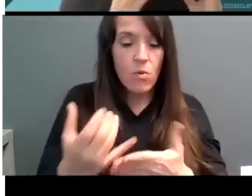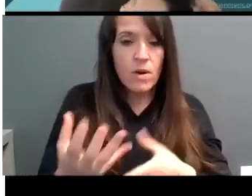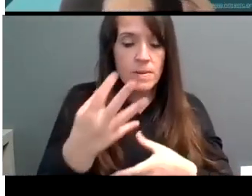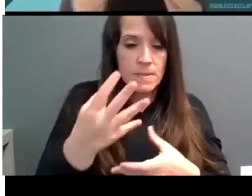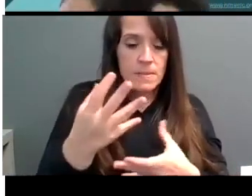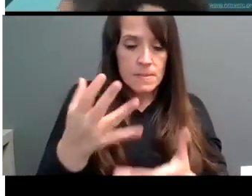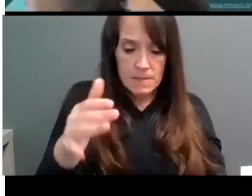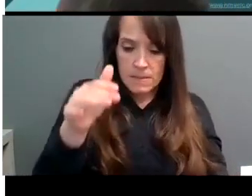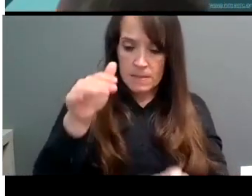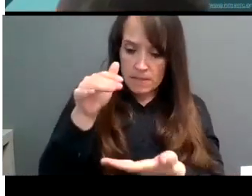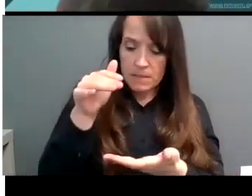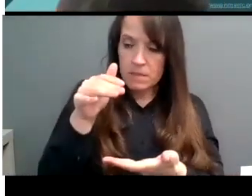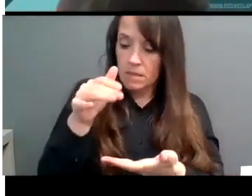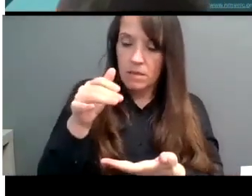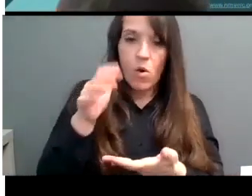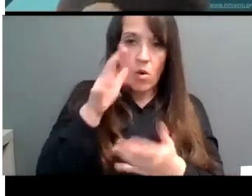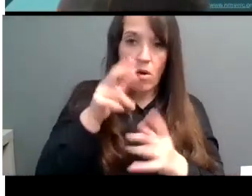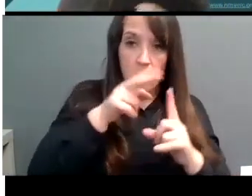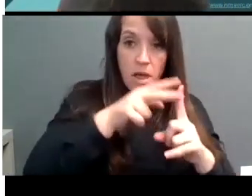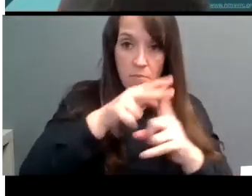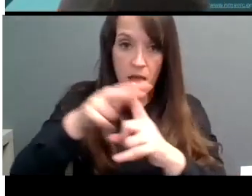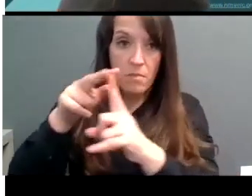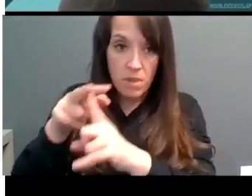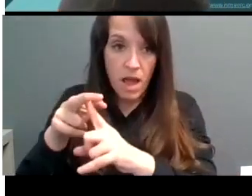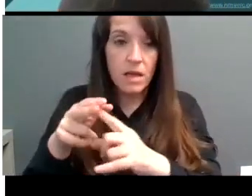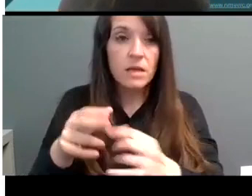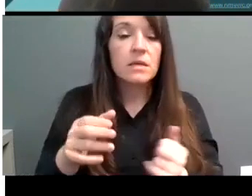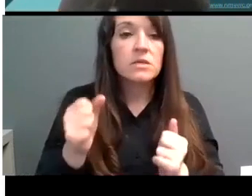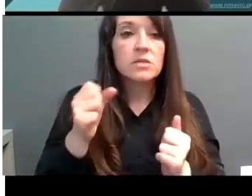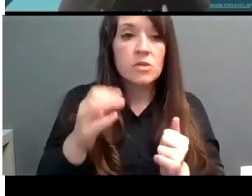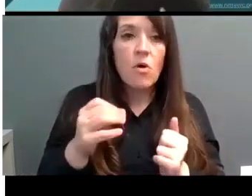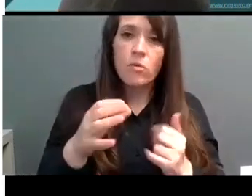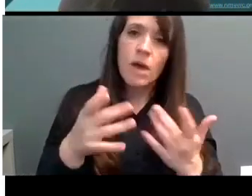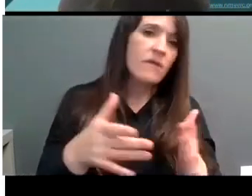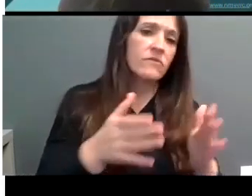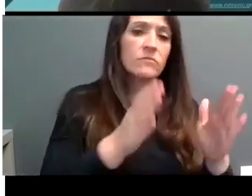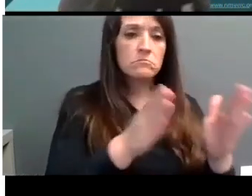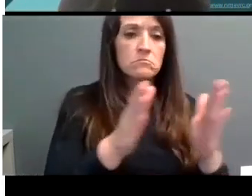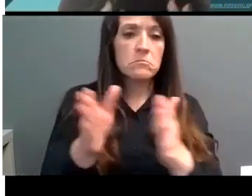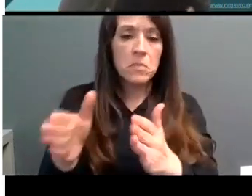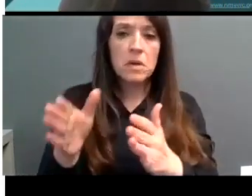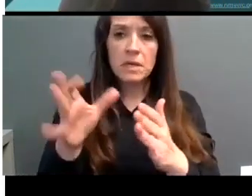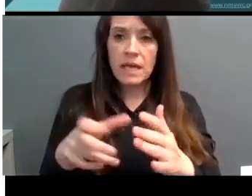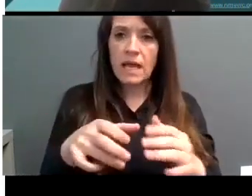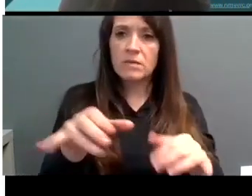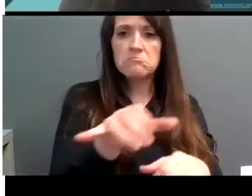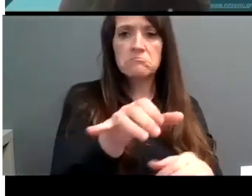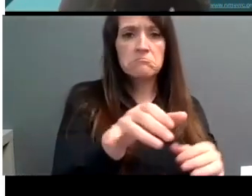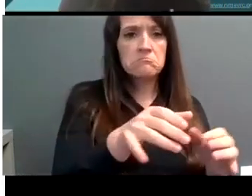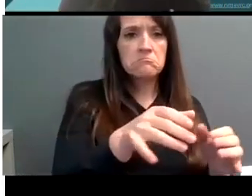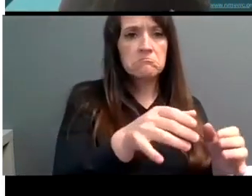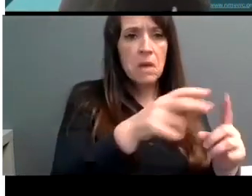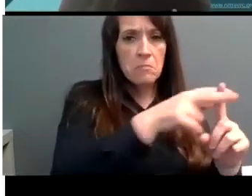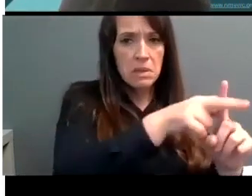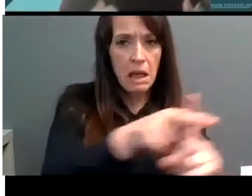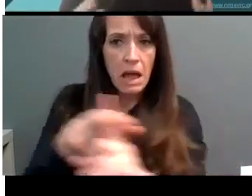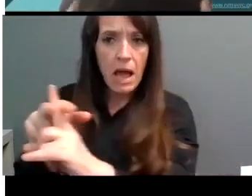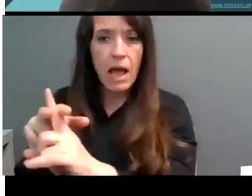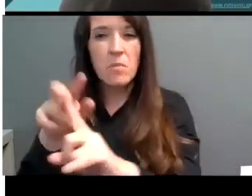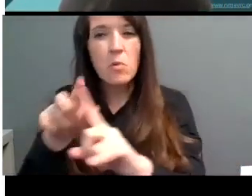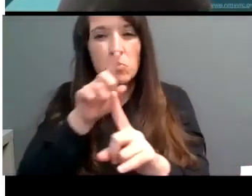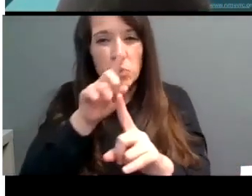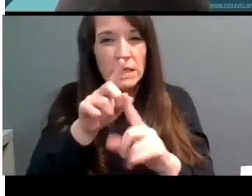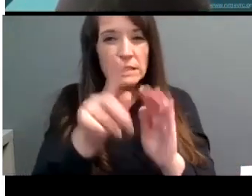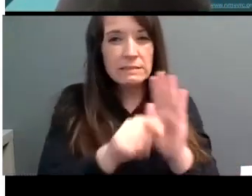used across multiple different stages, they really do center across or center on a certain specific period